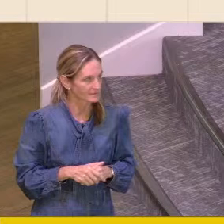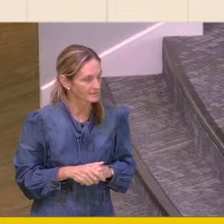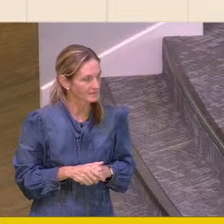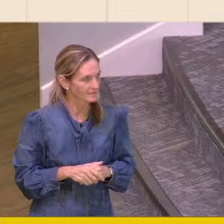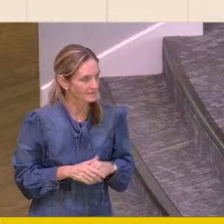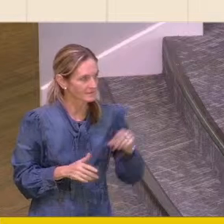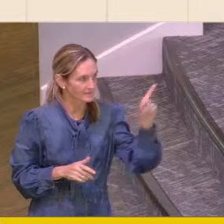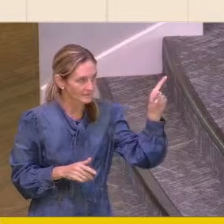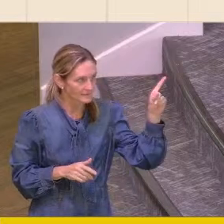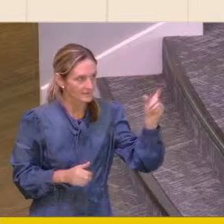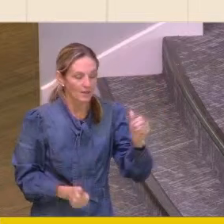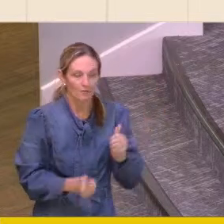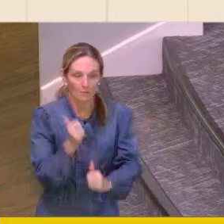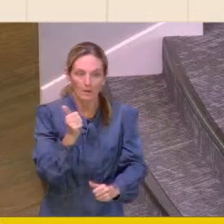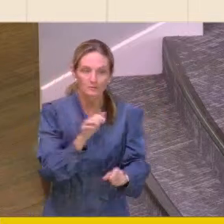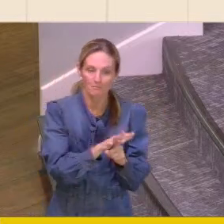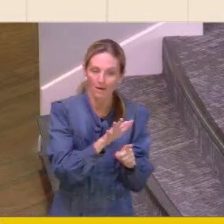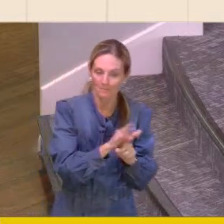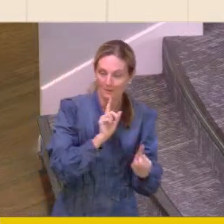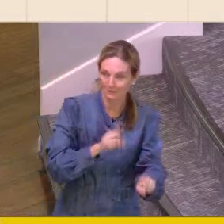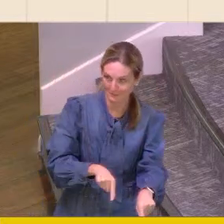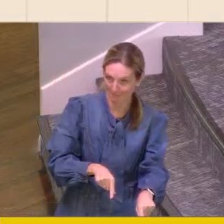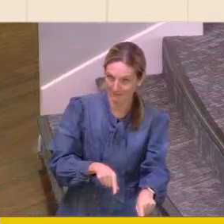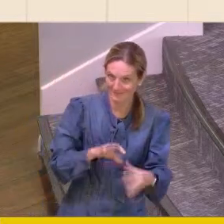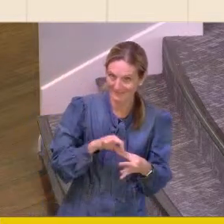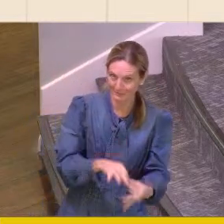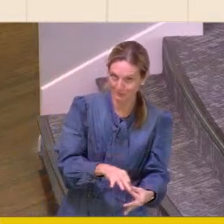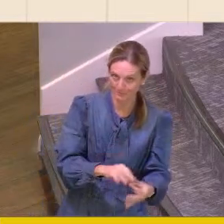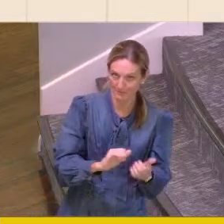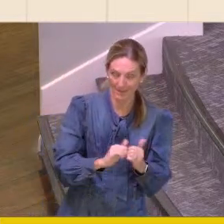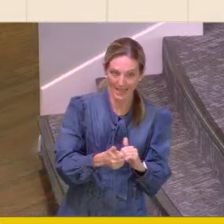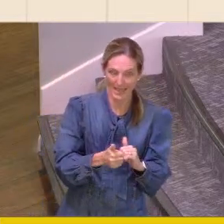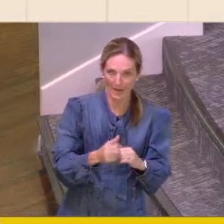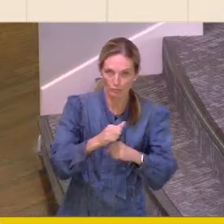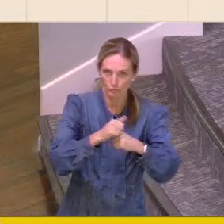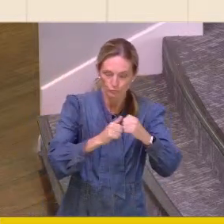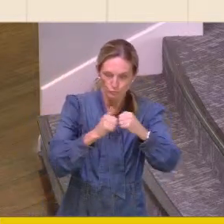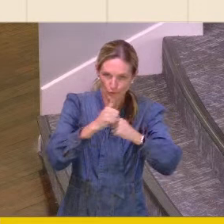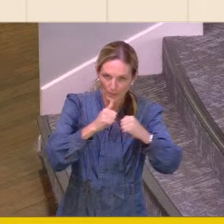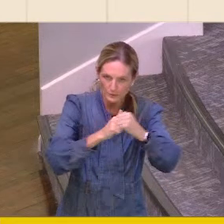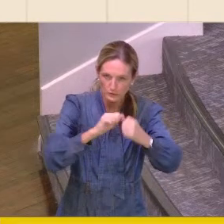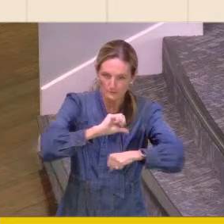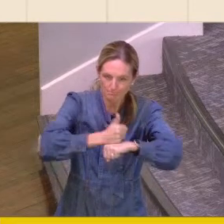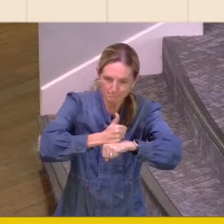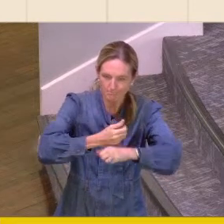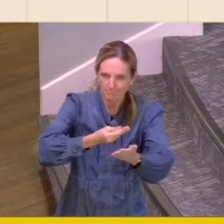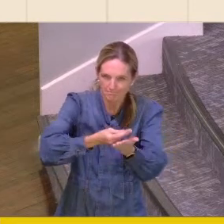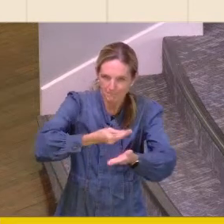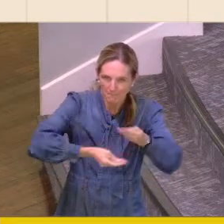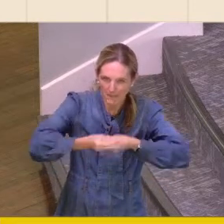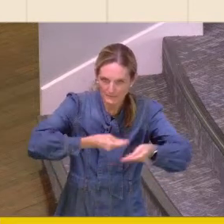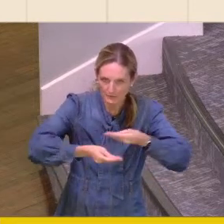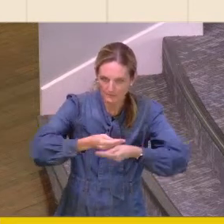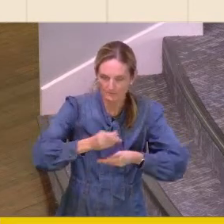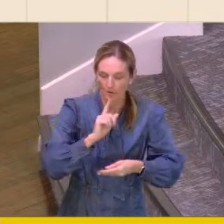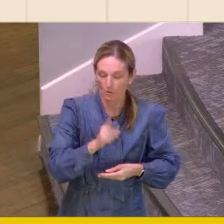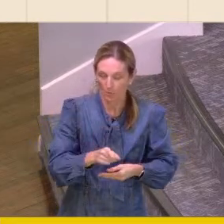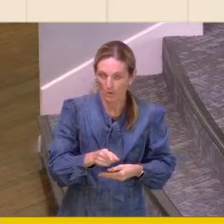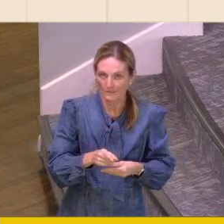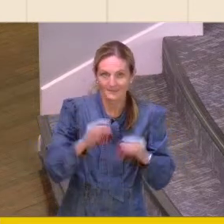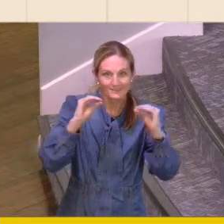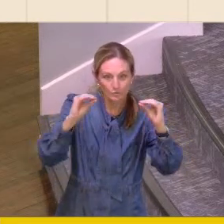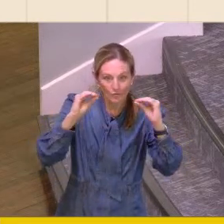The most popular response in terms of how to structure our budget was